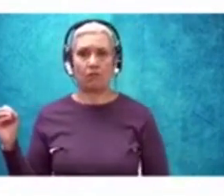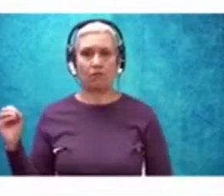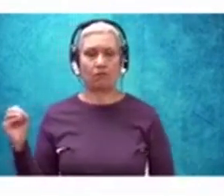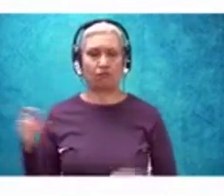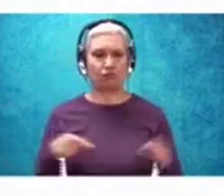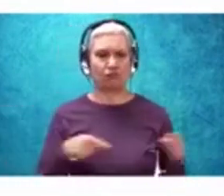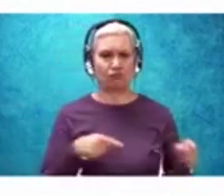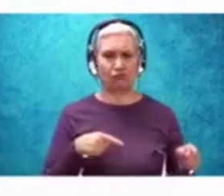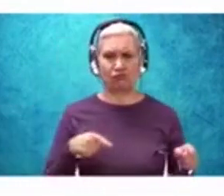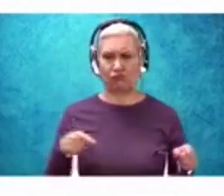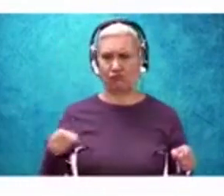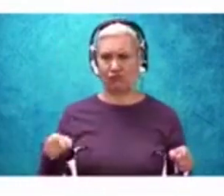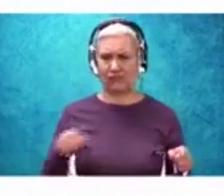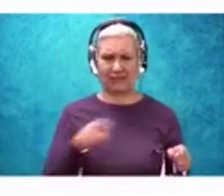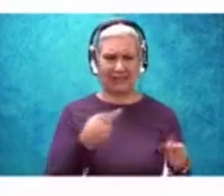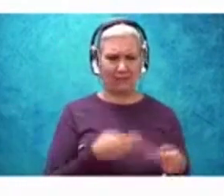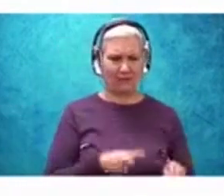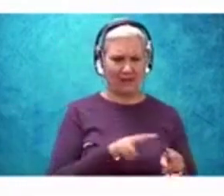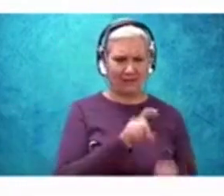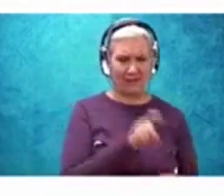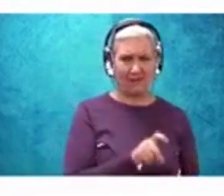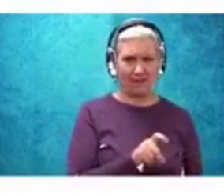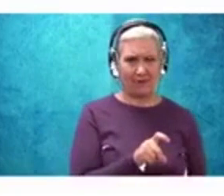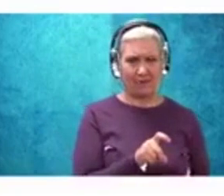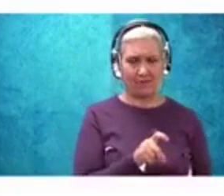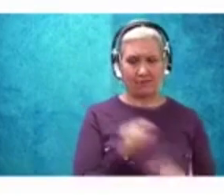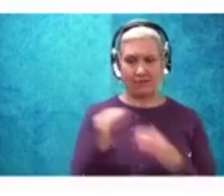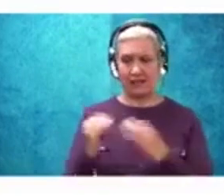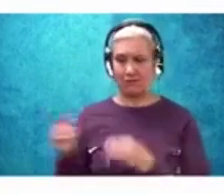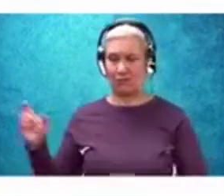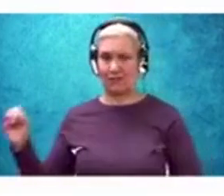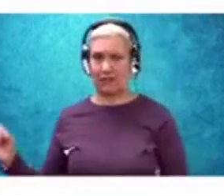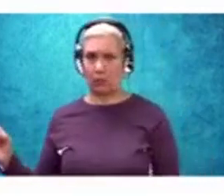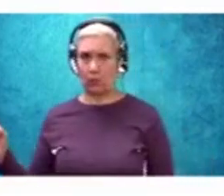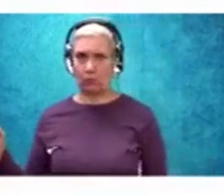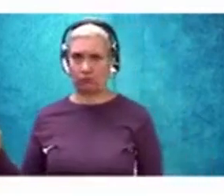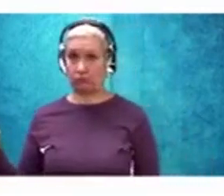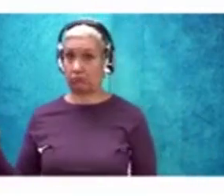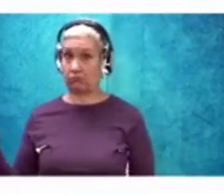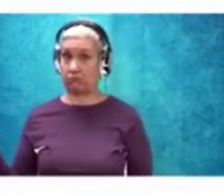x that make this equal to 0?